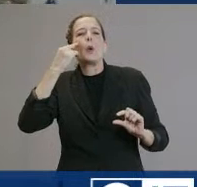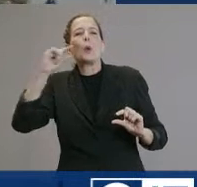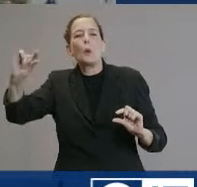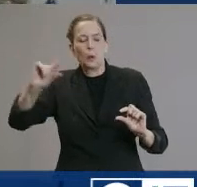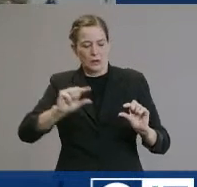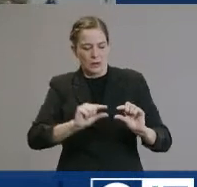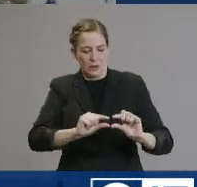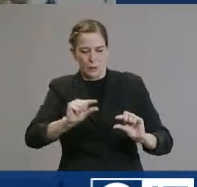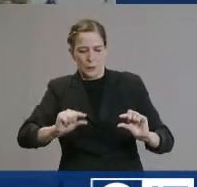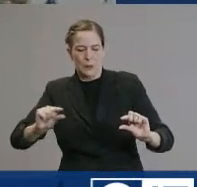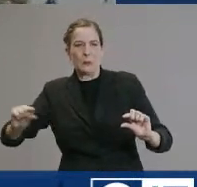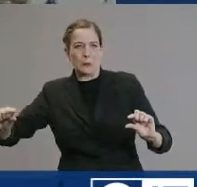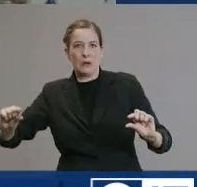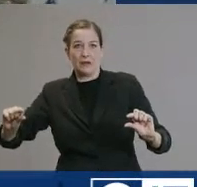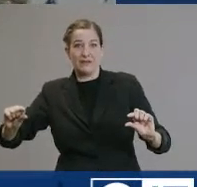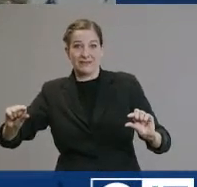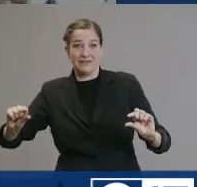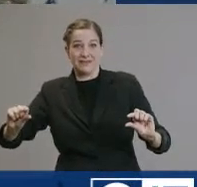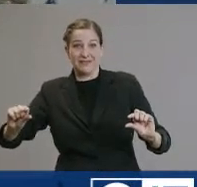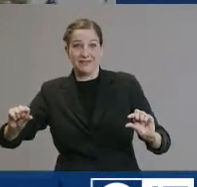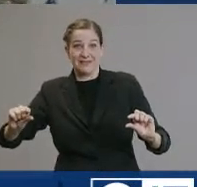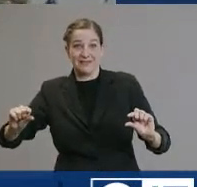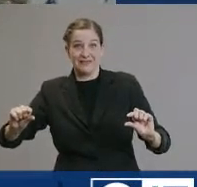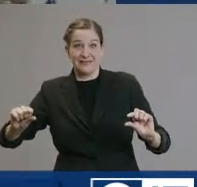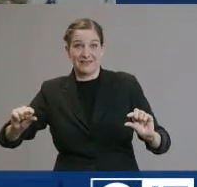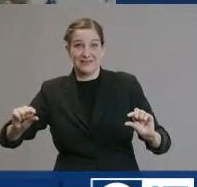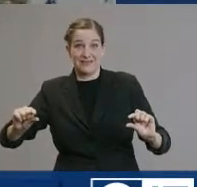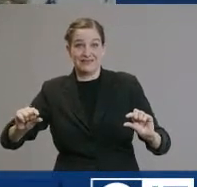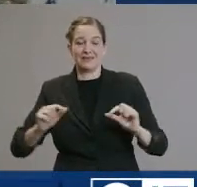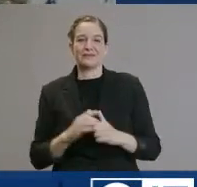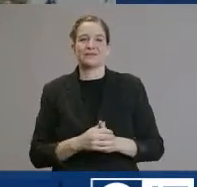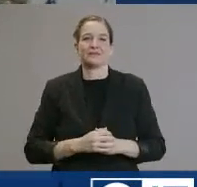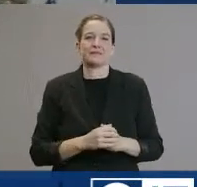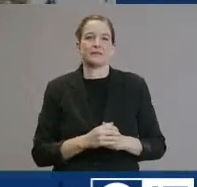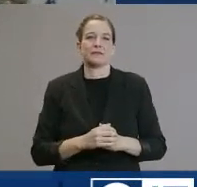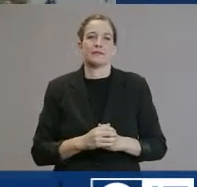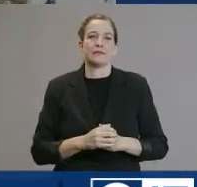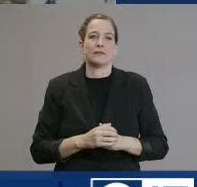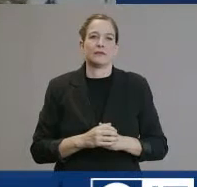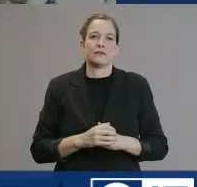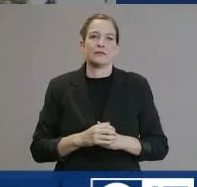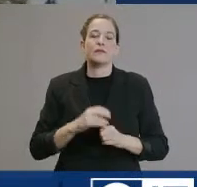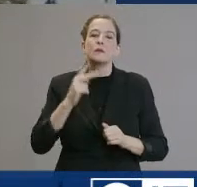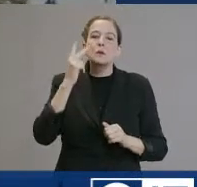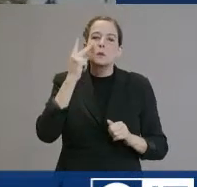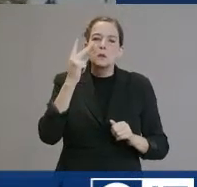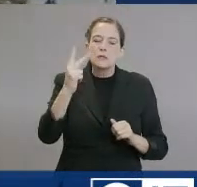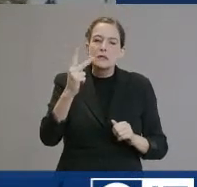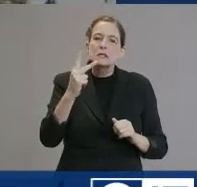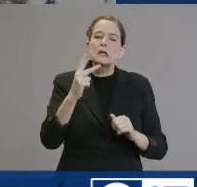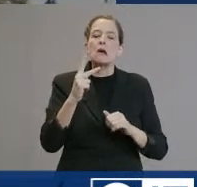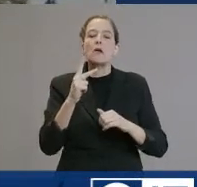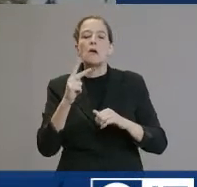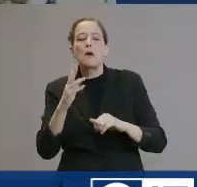You will see a tolerance over the last several weeks of between 14 to 16%.